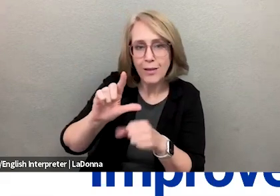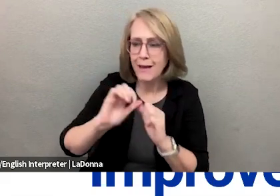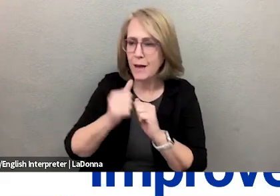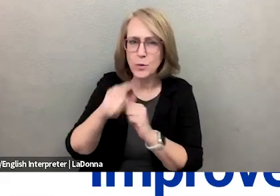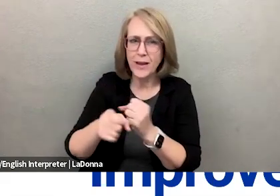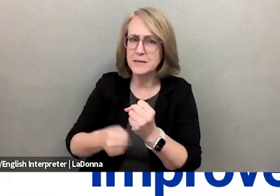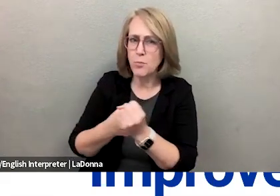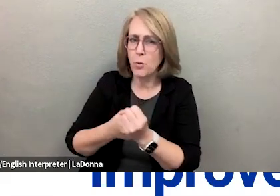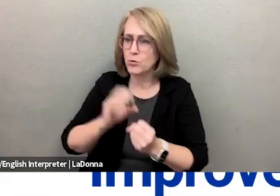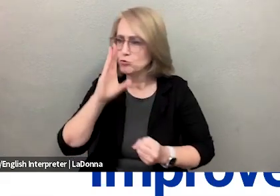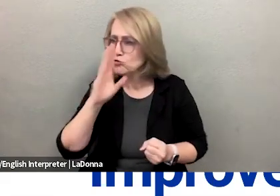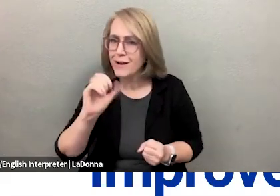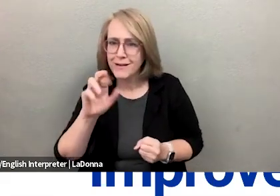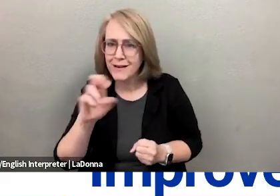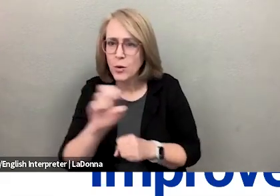Next slide, please.